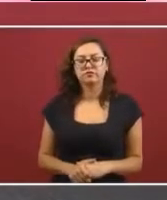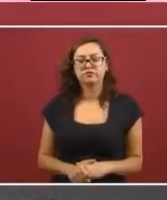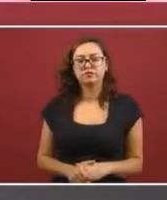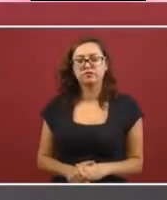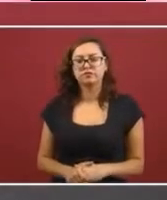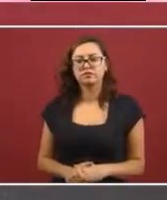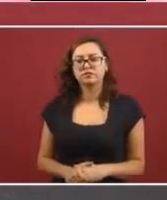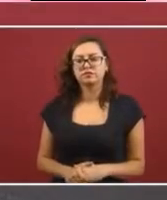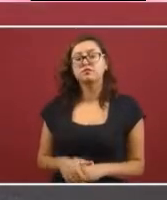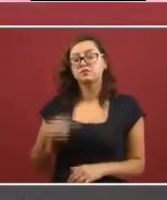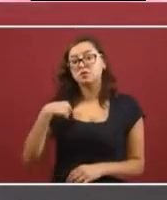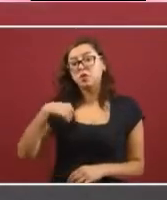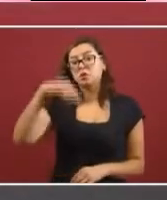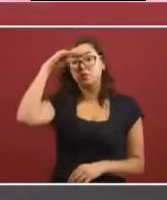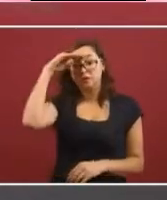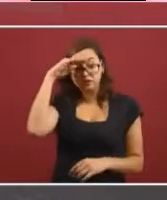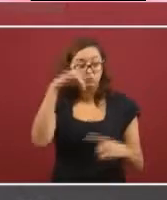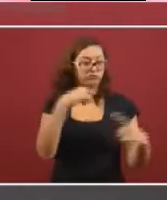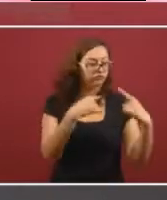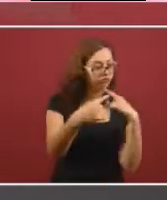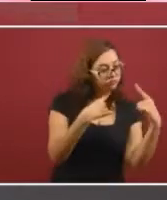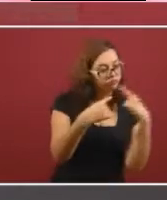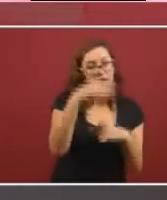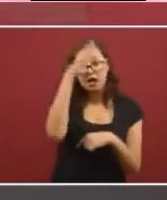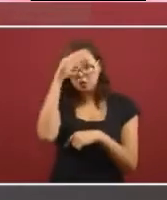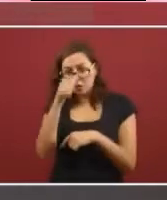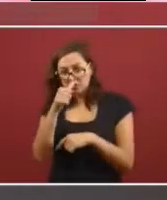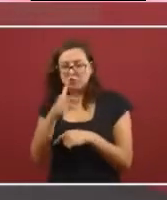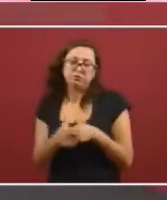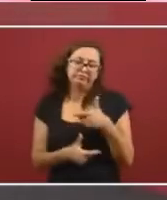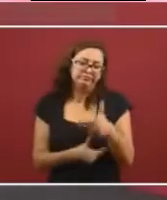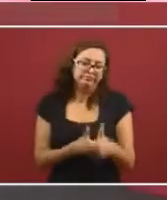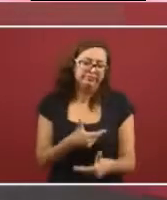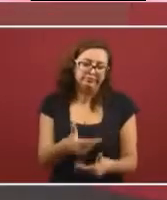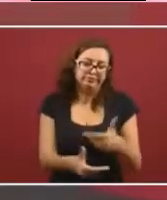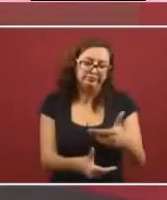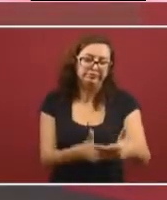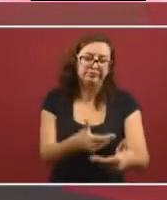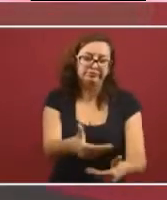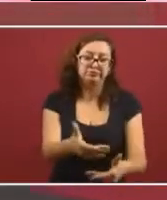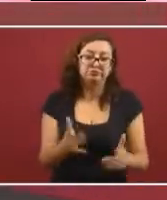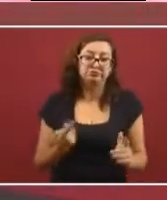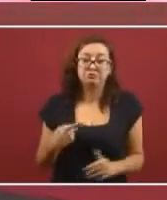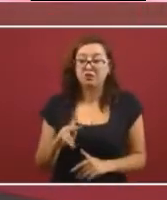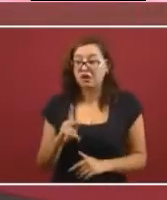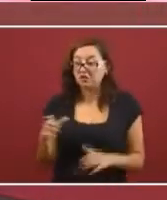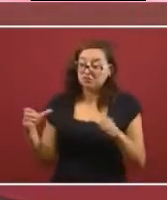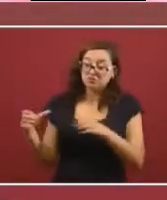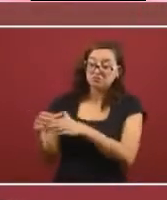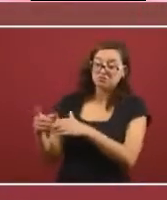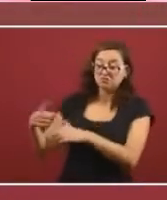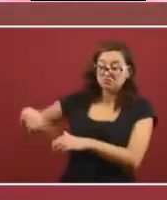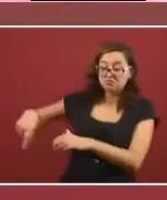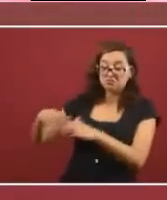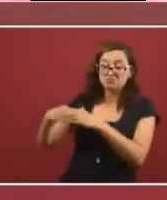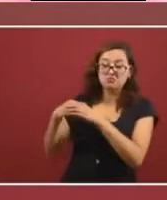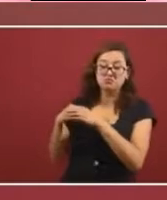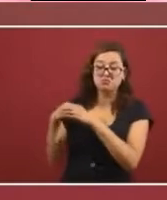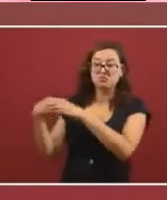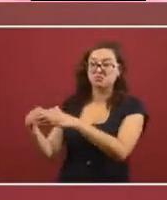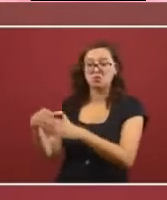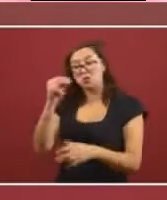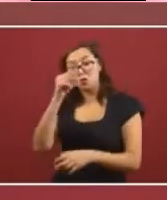And I believe that they advanced with the agreement, but there's always going to